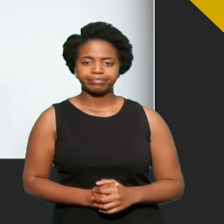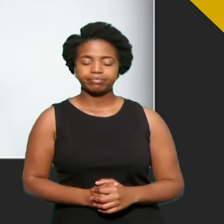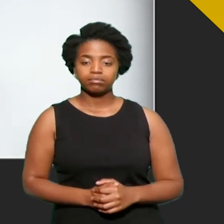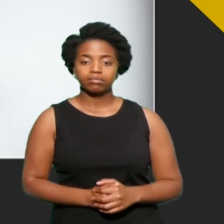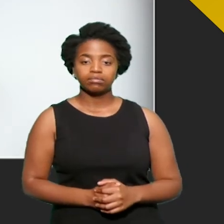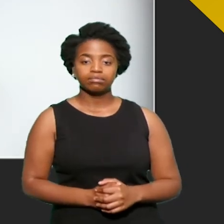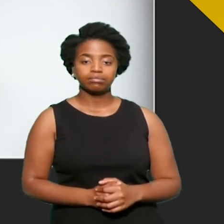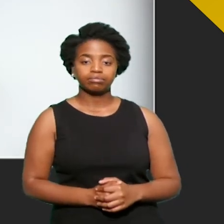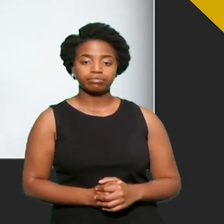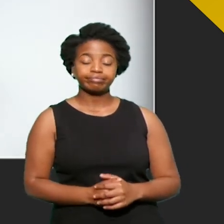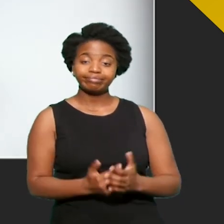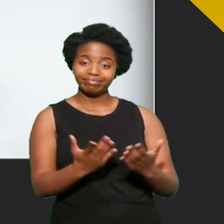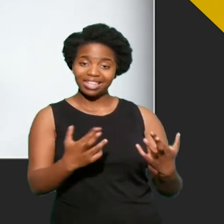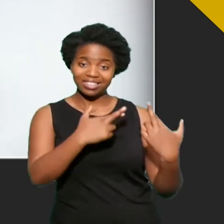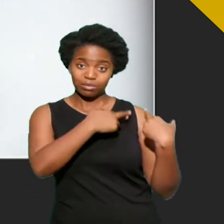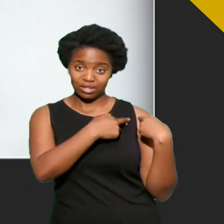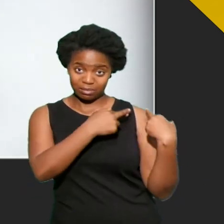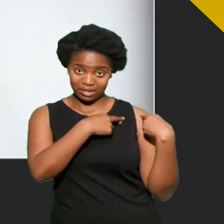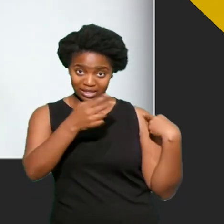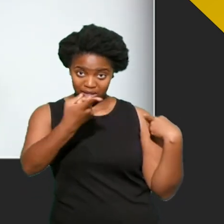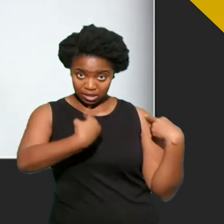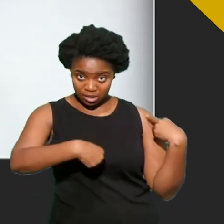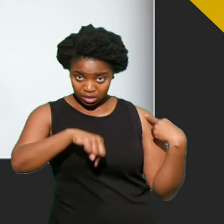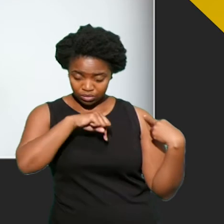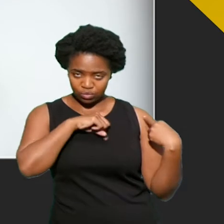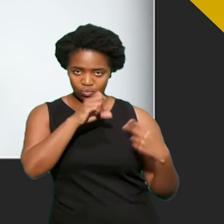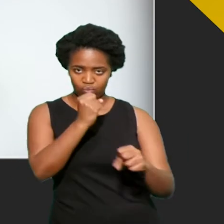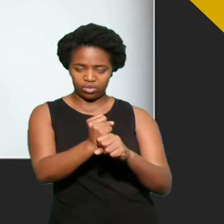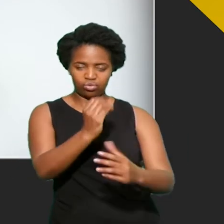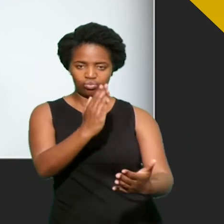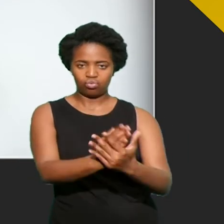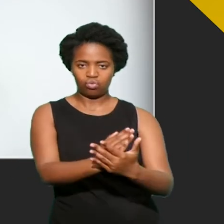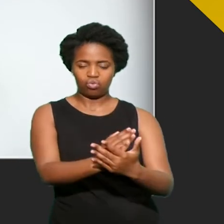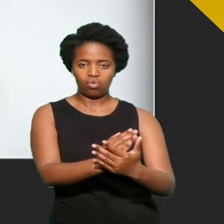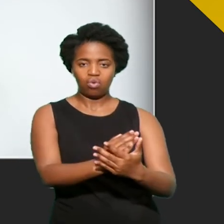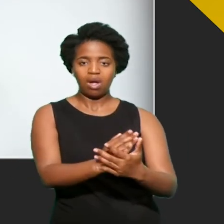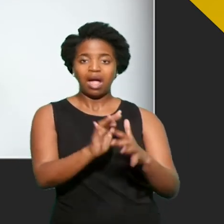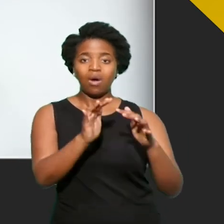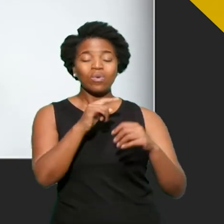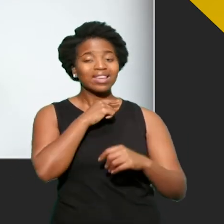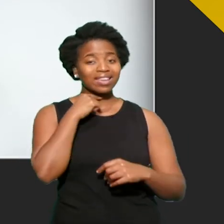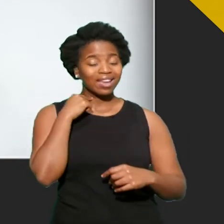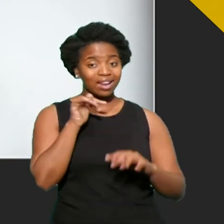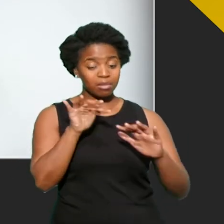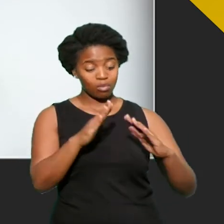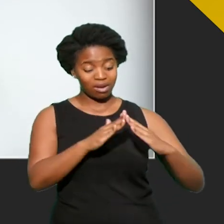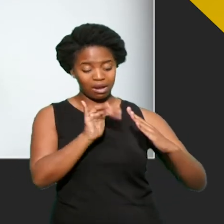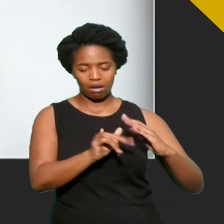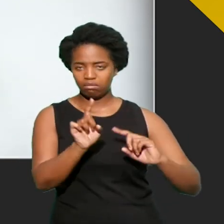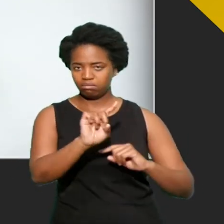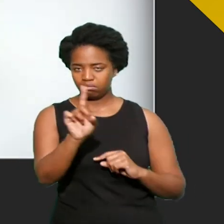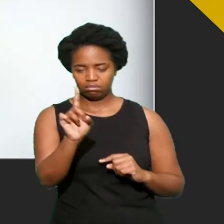So it is our responsibility to make sure no life is lost during this